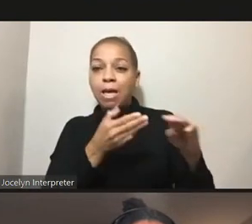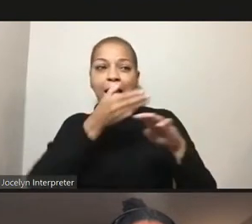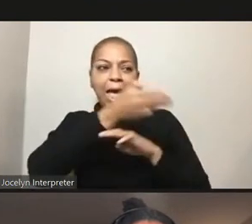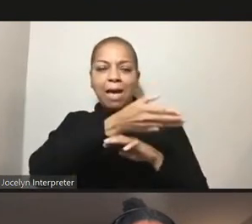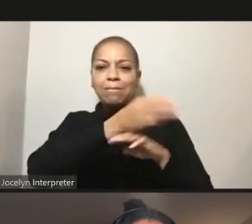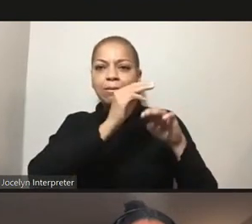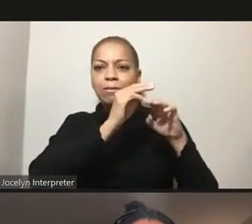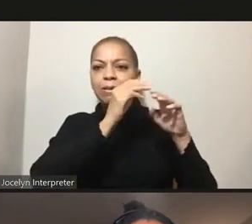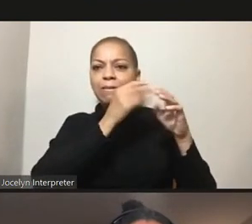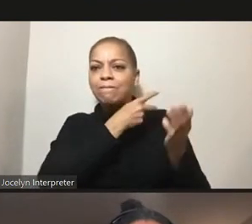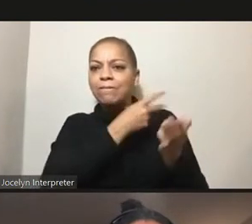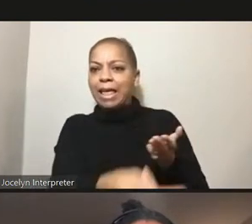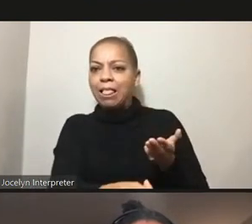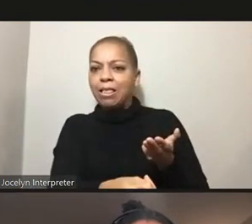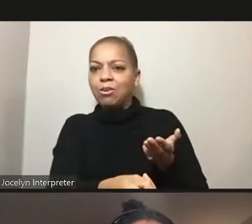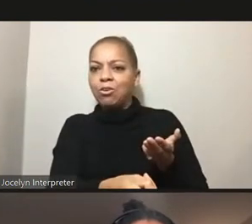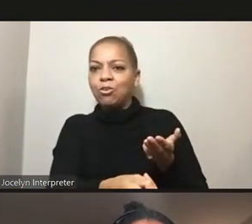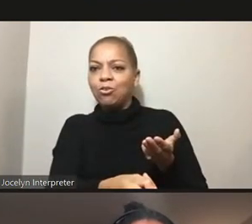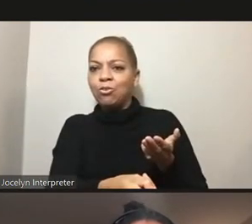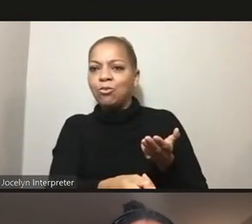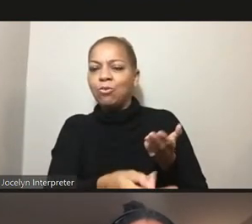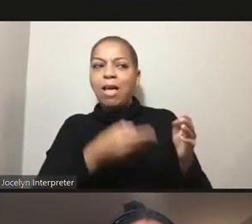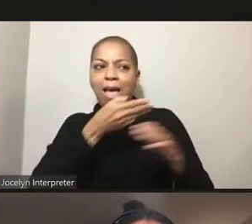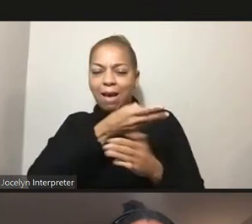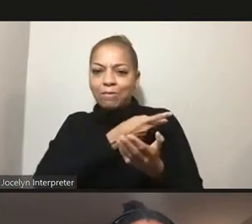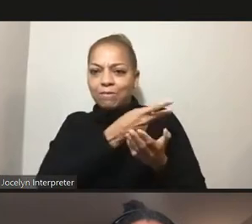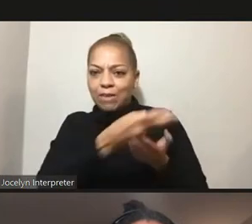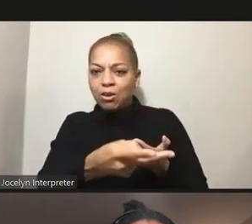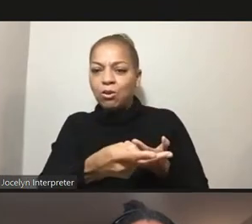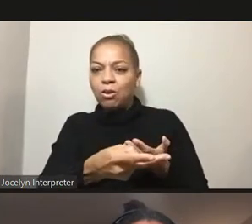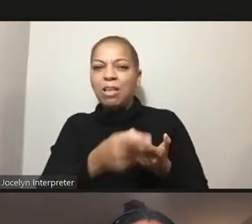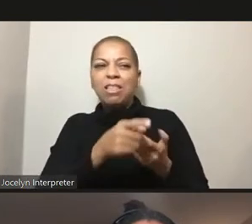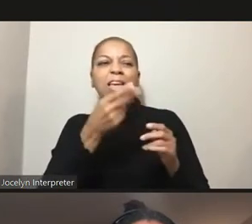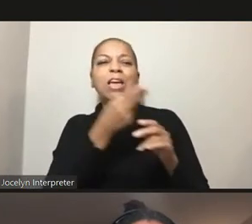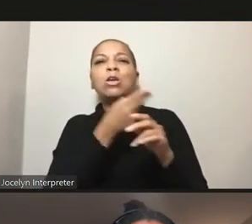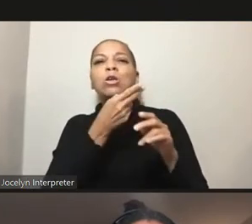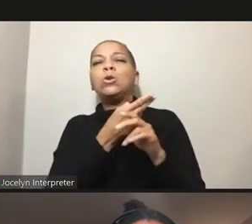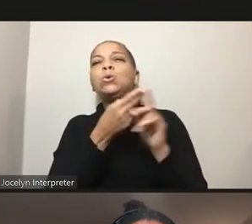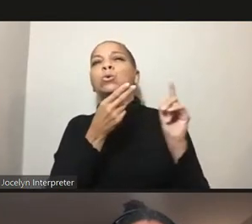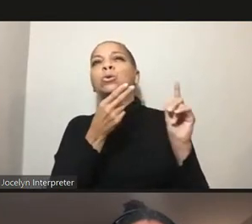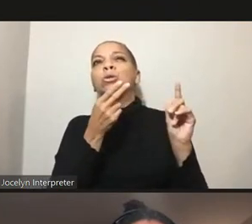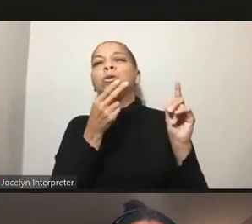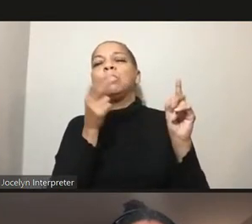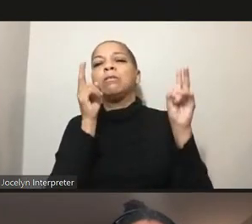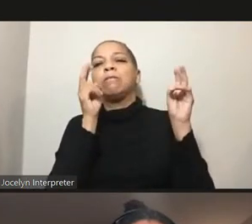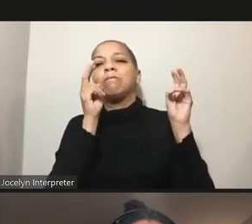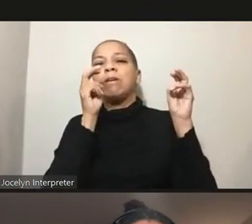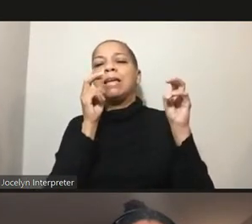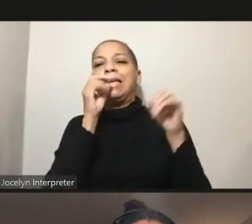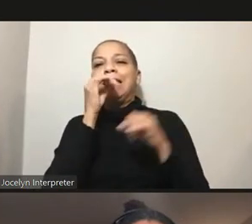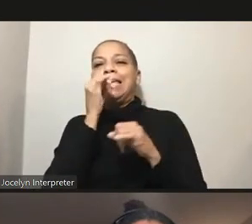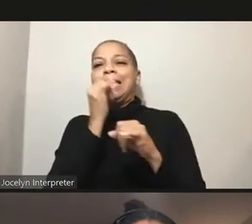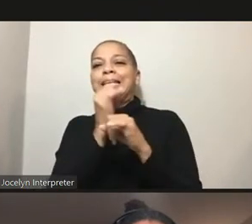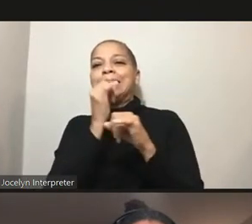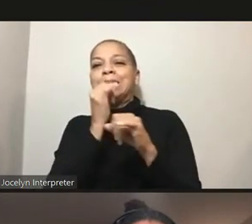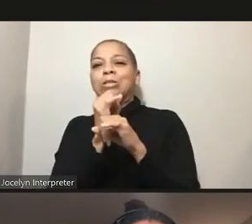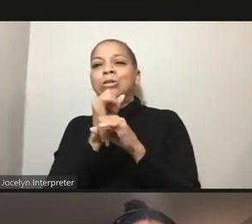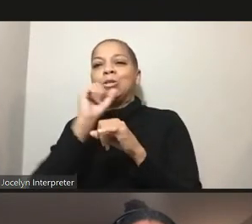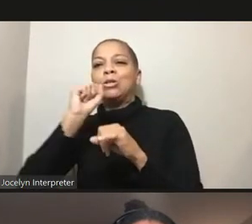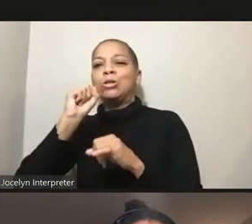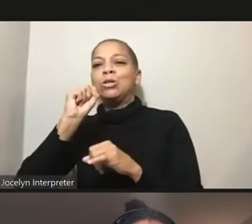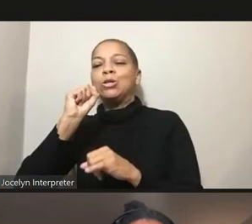fails? And they use the phrase institutional screw up.